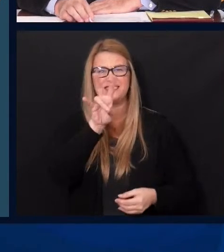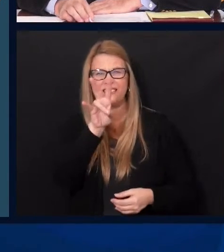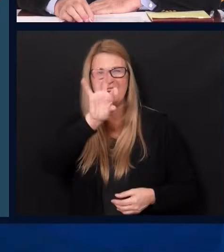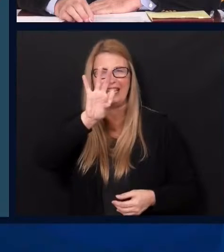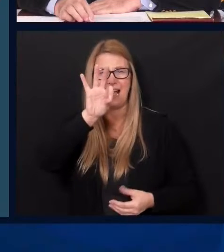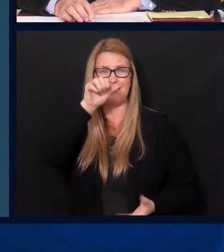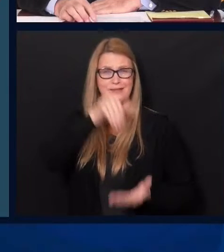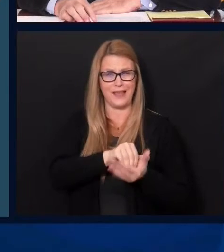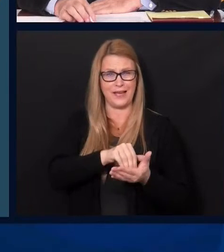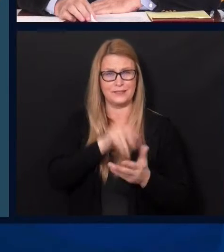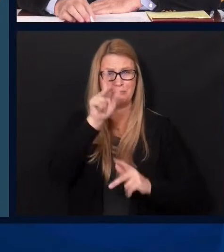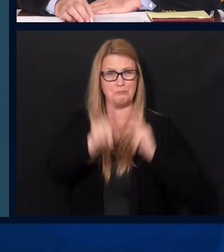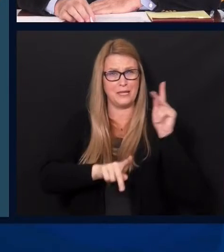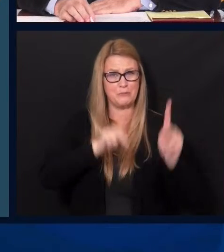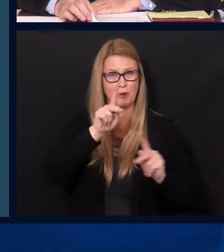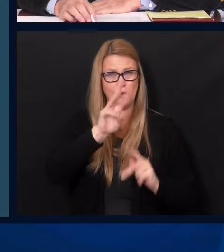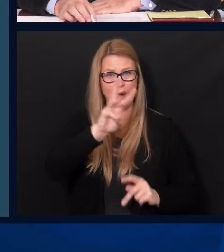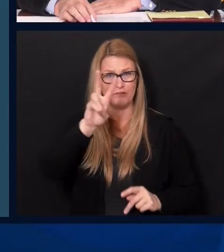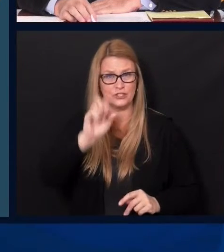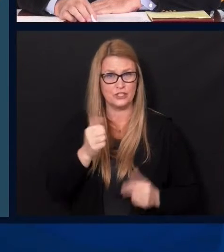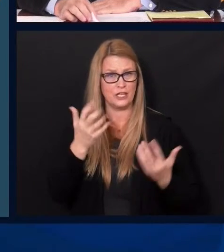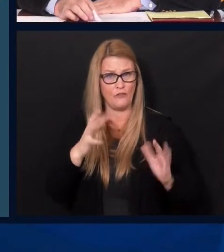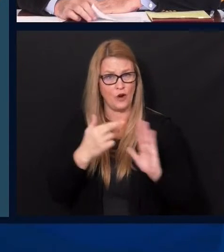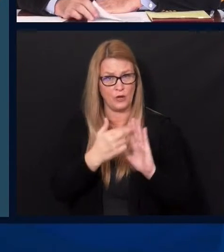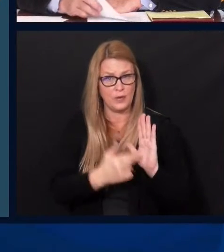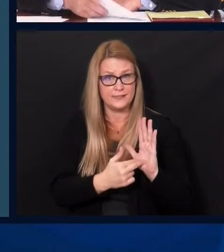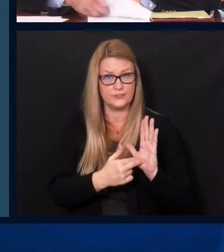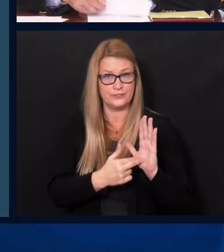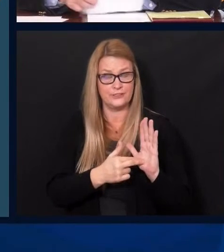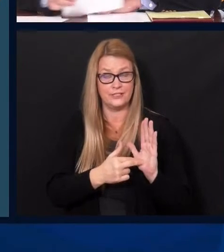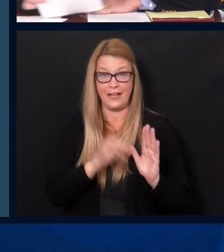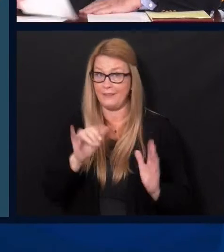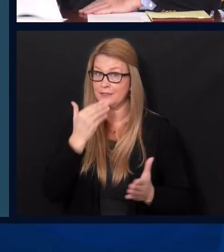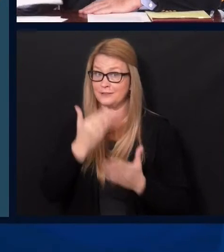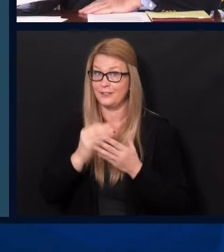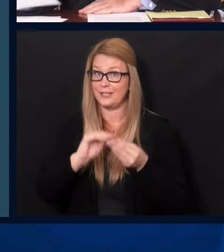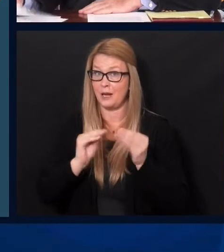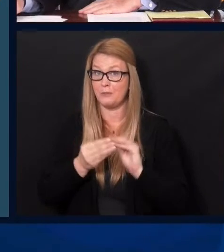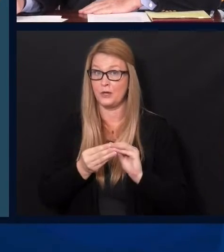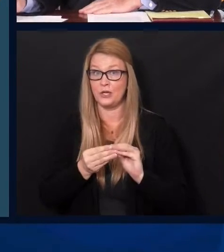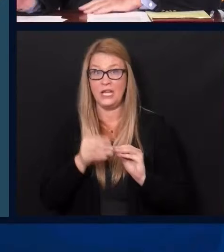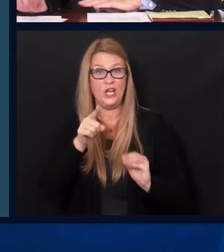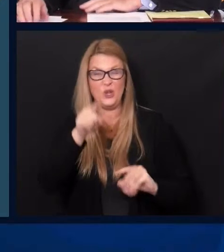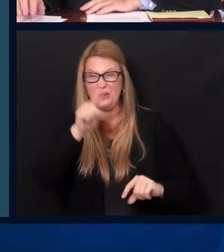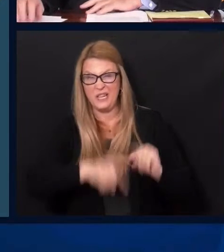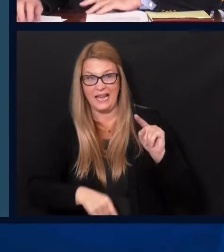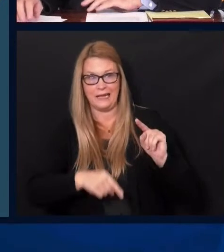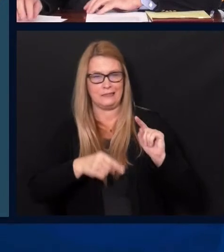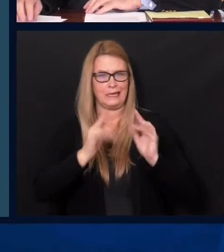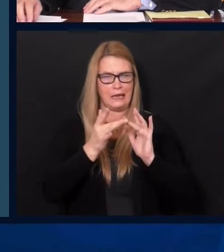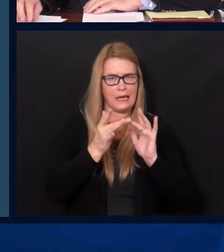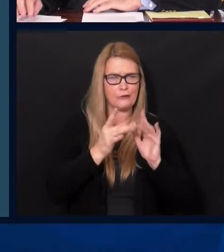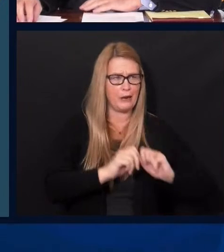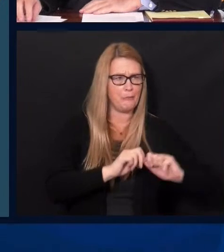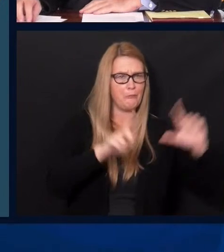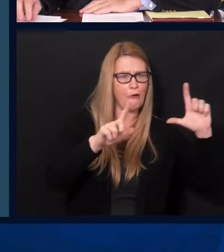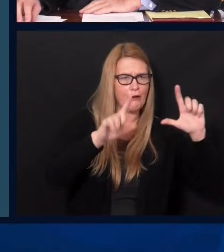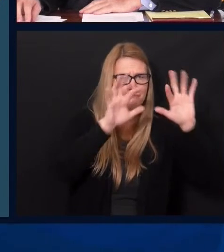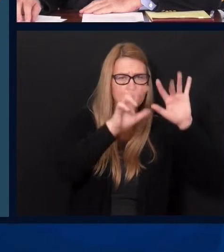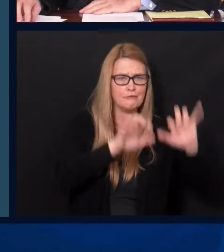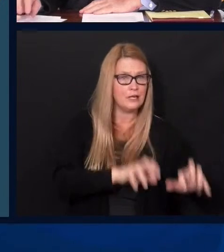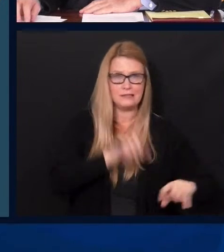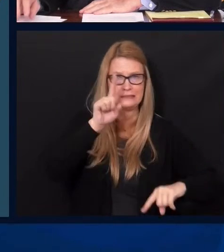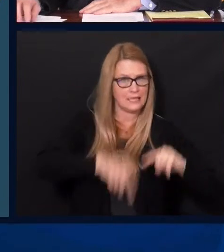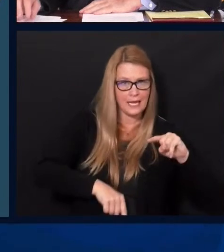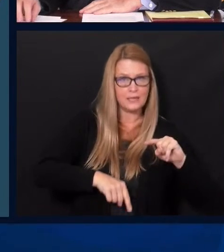279,000 West Virginians plus or minus, and that's really good. And if you still have trouble being able, you can't really go online